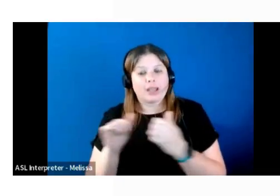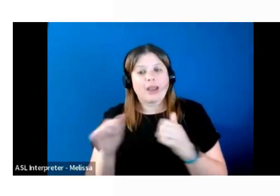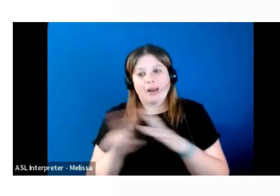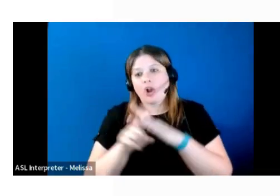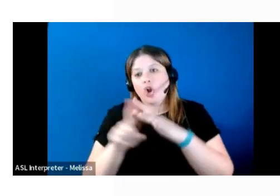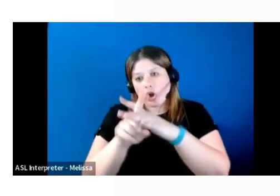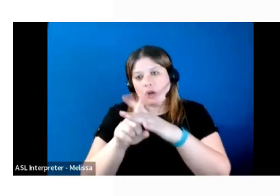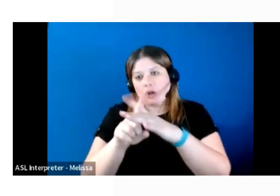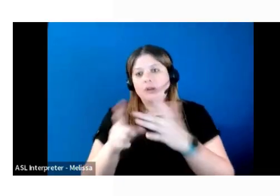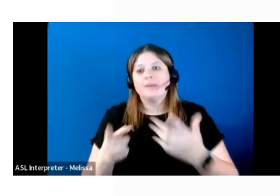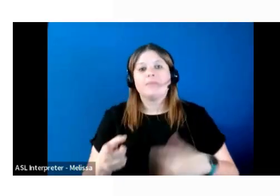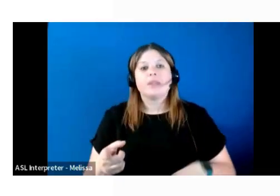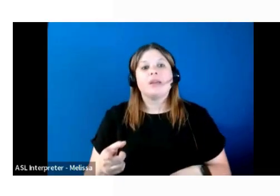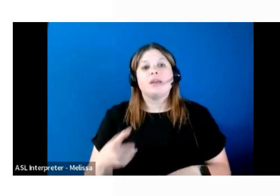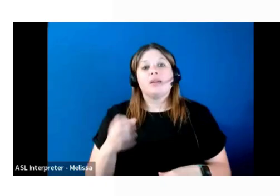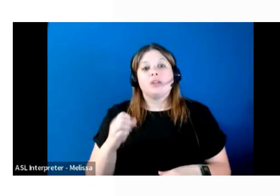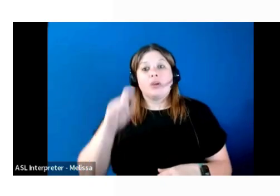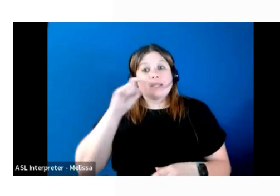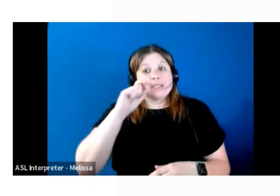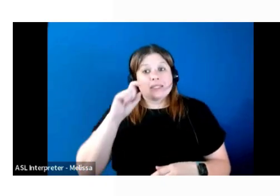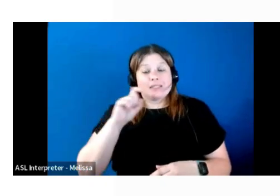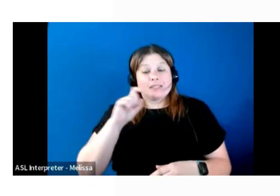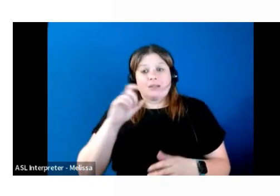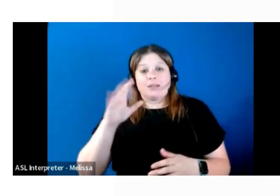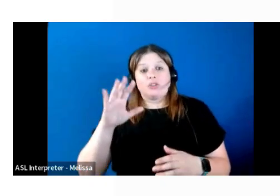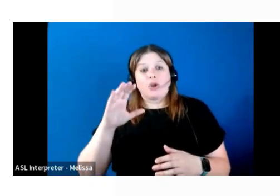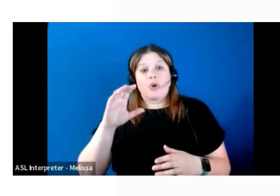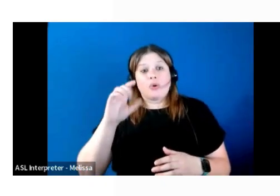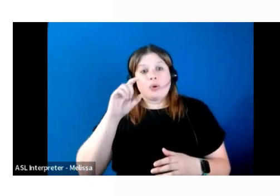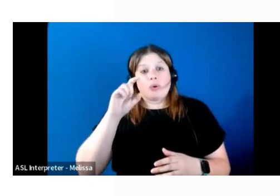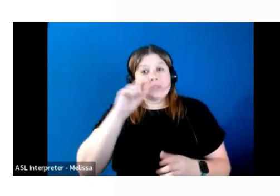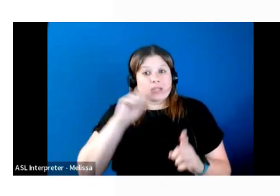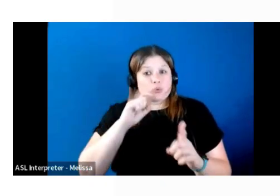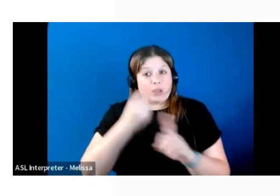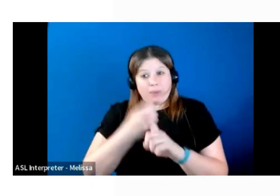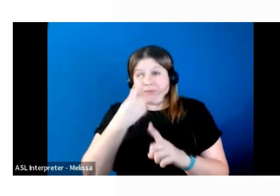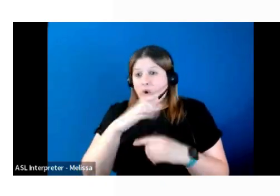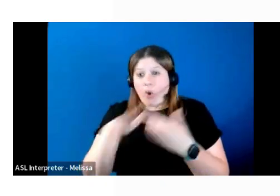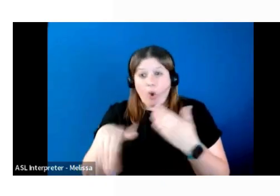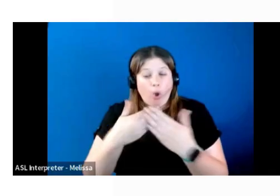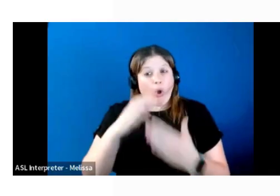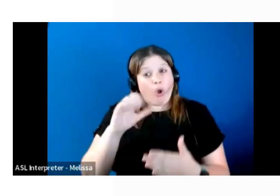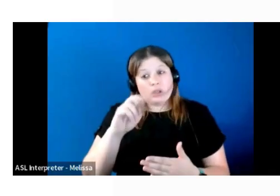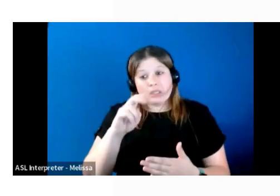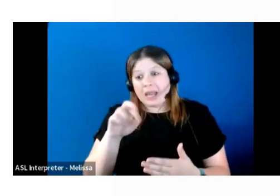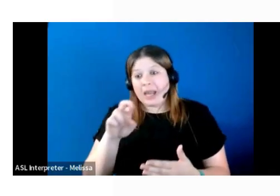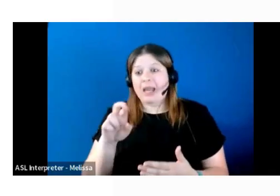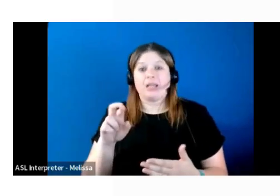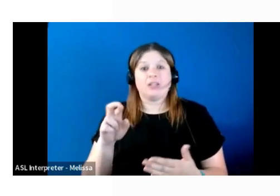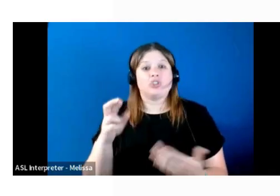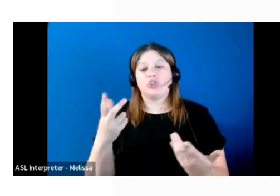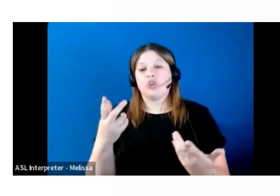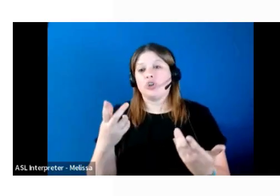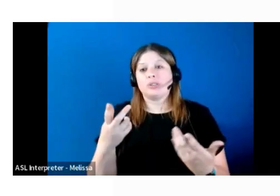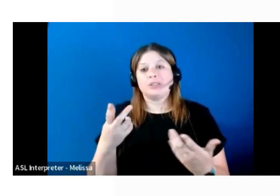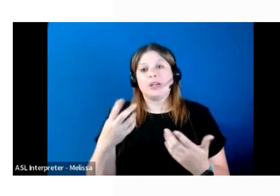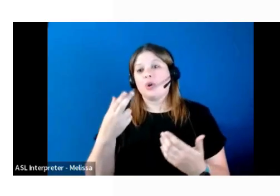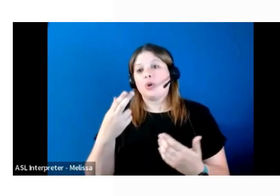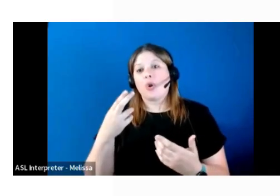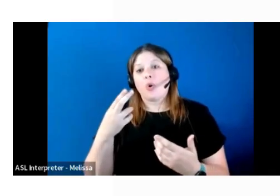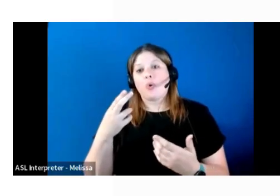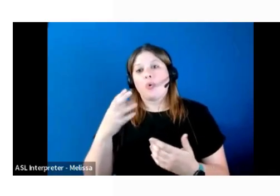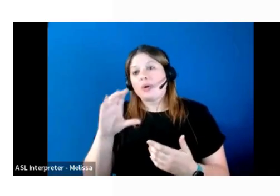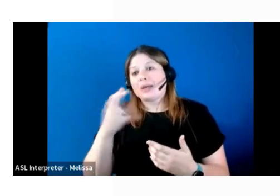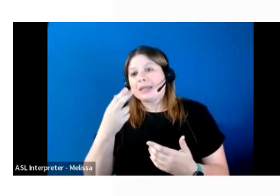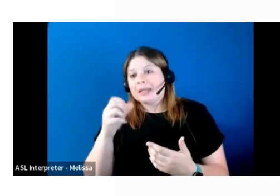So cancer treatments of all kinds, chemo, radiation, surgeries, hormone suppression, even some immunotherapies,